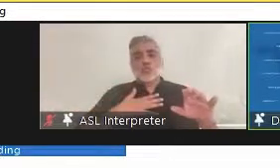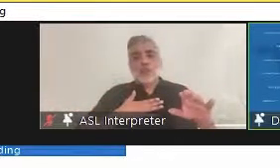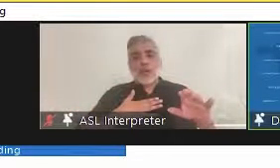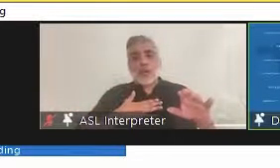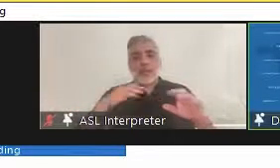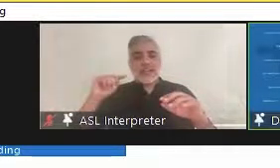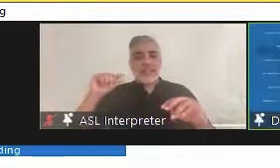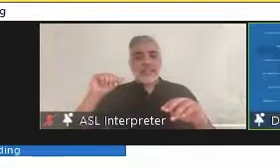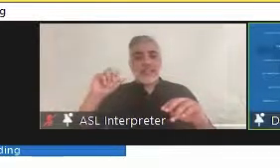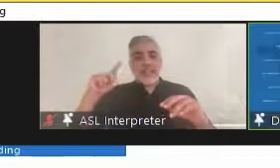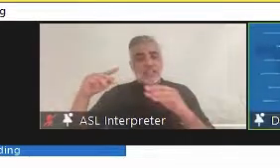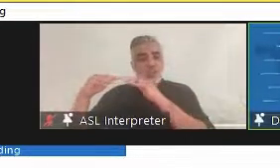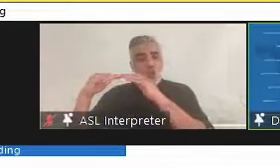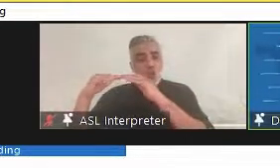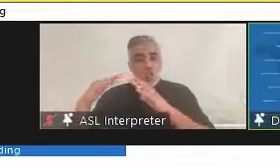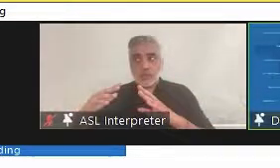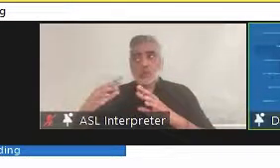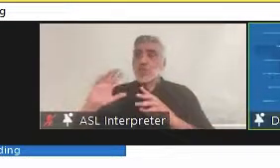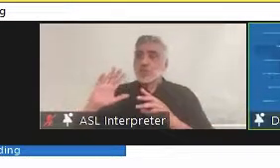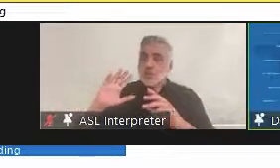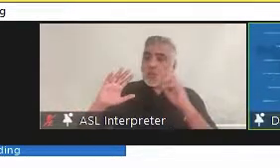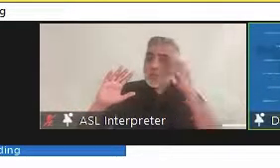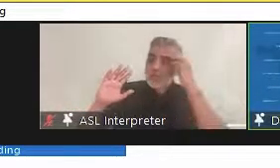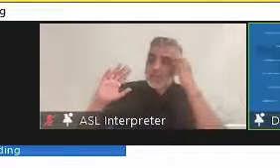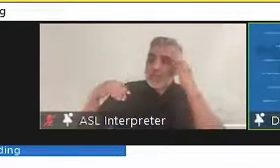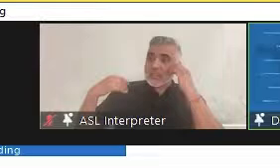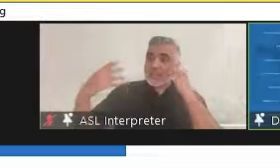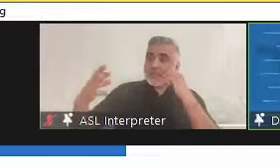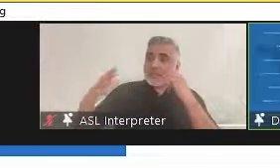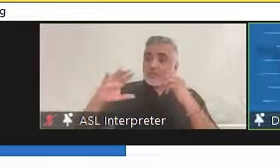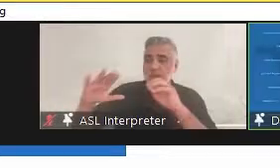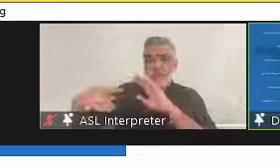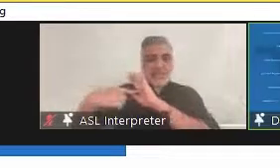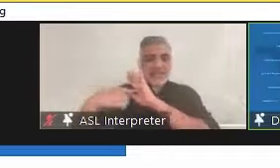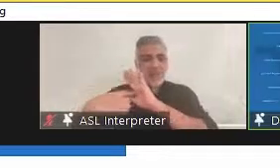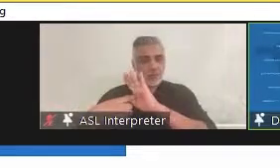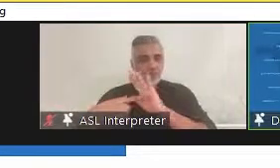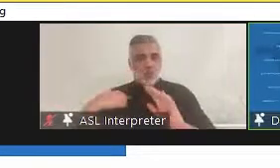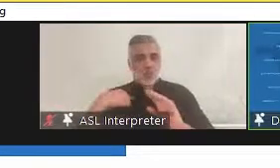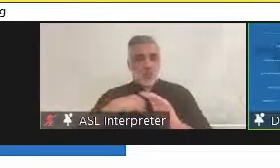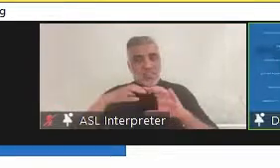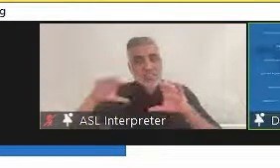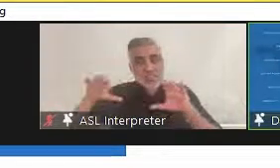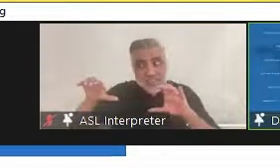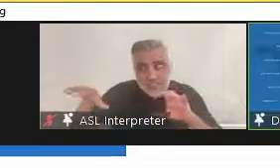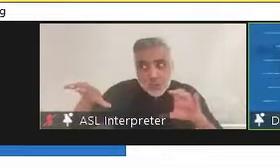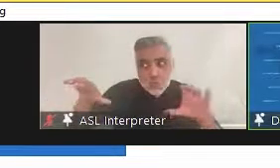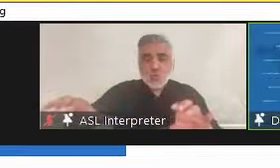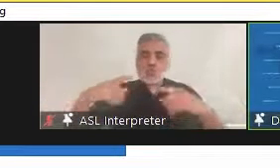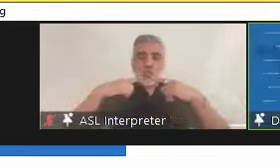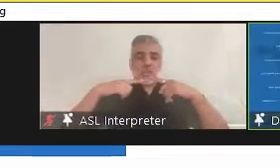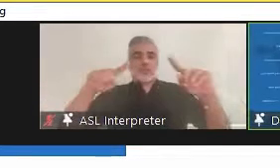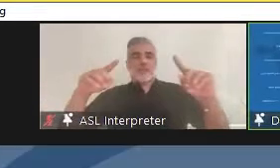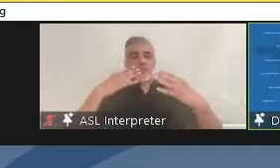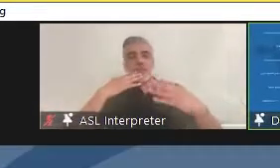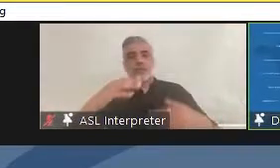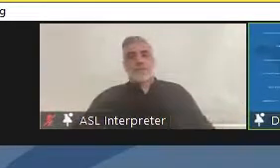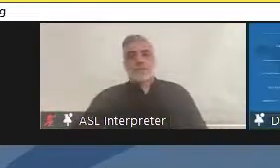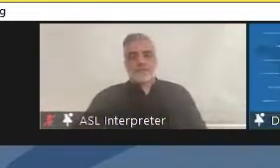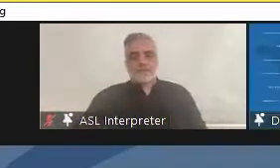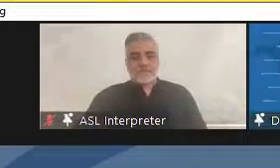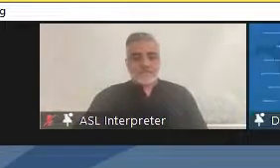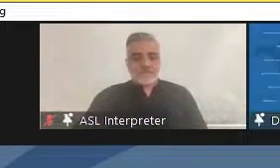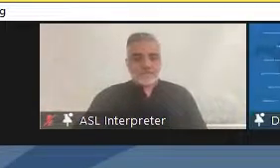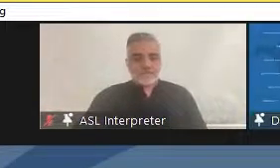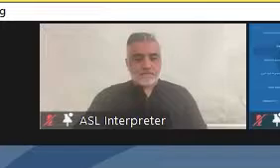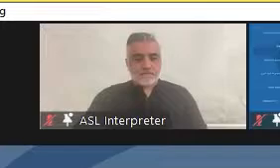task team colleagues to really give you very operational examples of what it is that they do to achieve this. Thank you so much. Thanks,